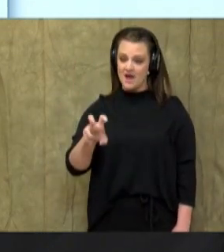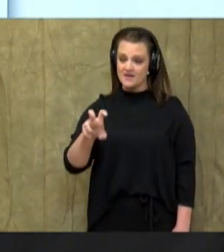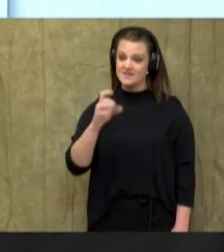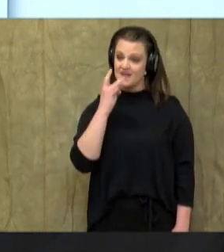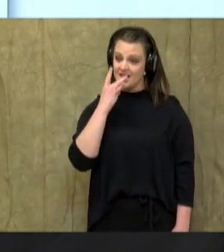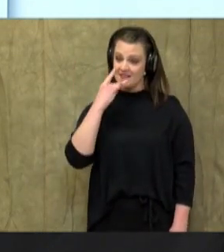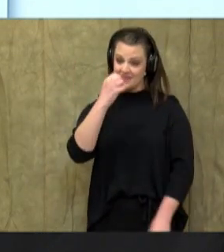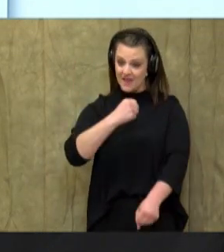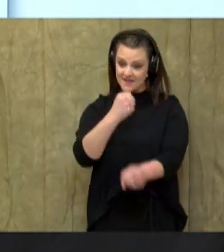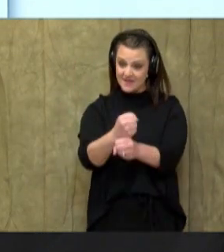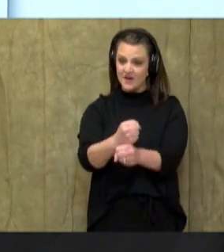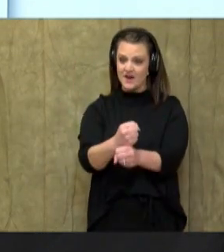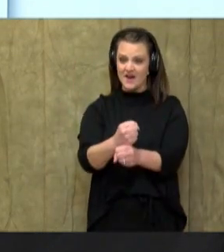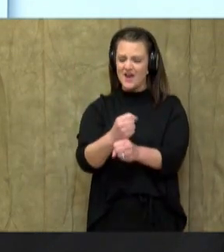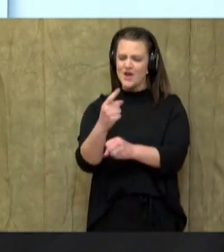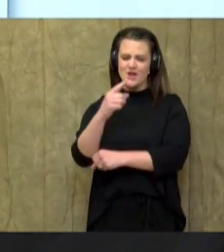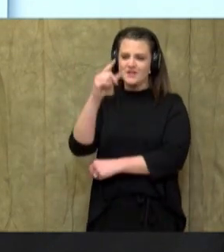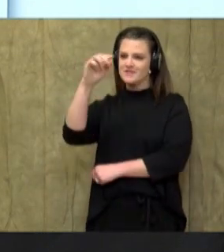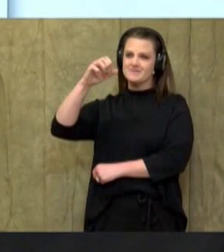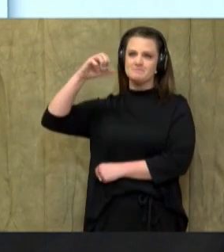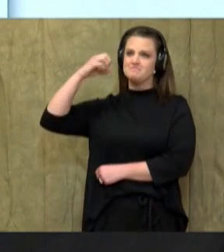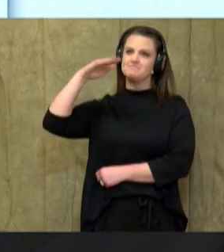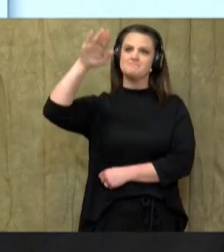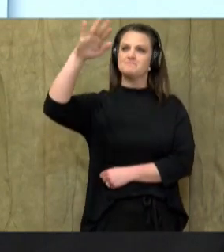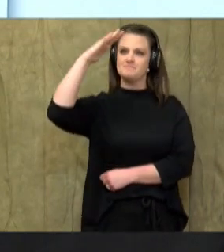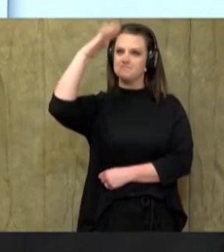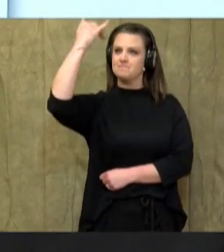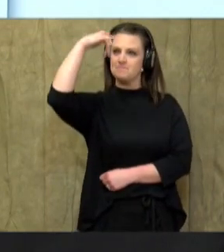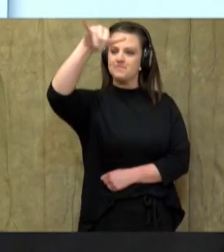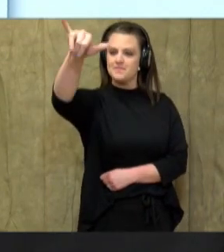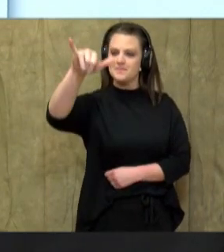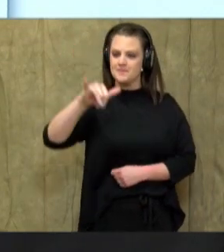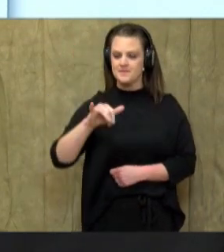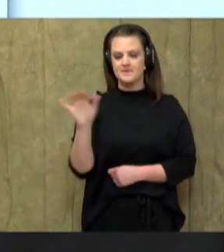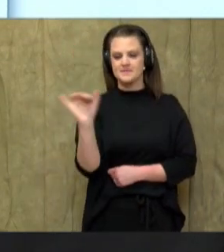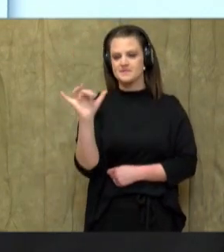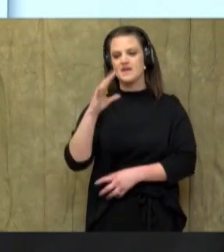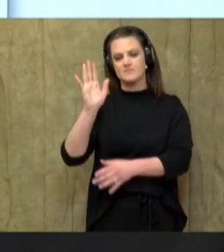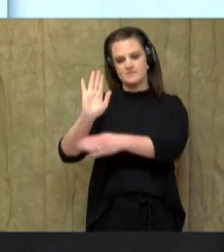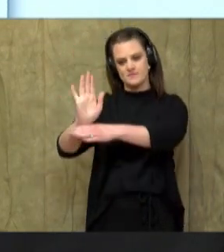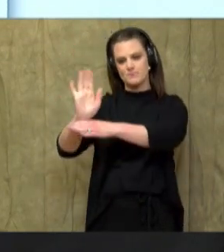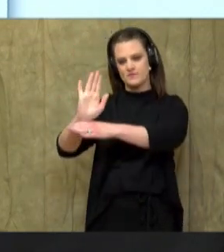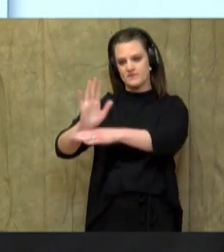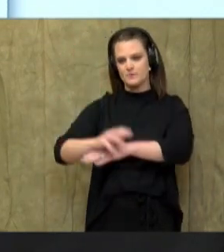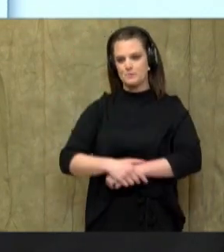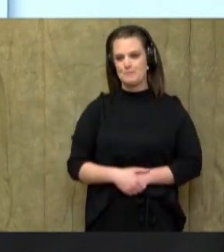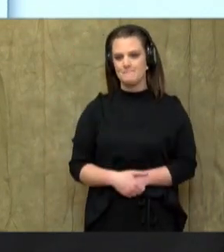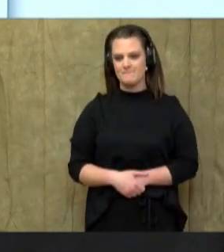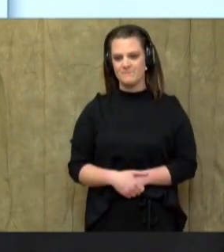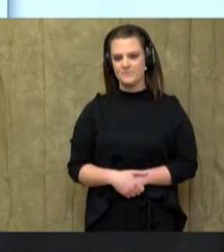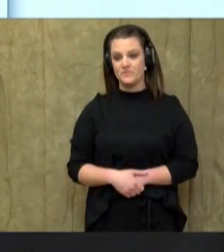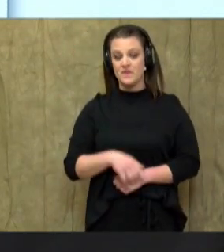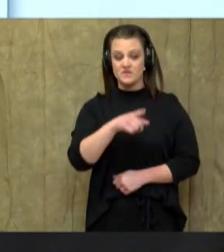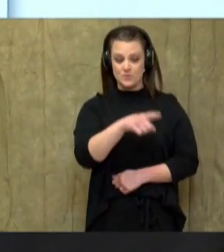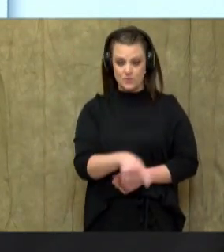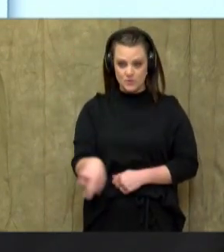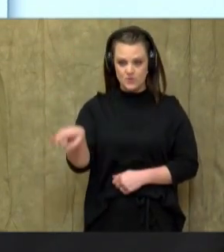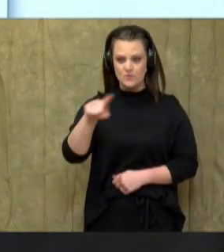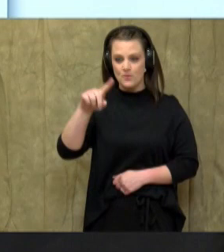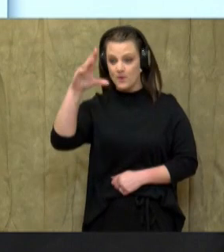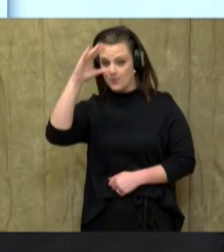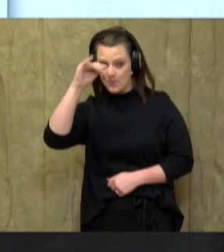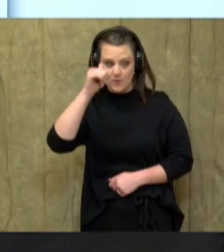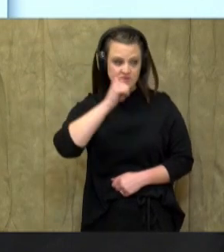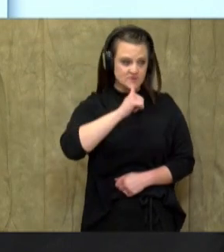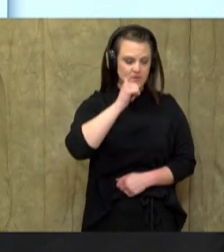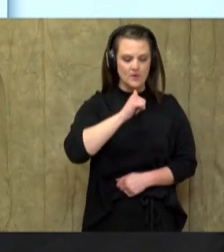of to infinity and beyond, just like Buzz Lightyear. So you, boys and girls, are going above